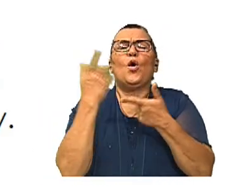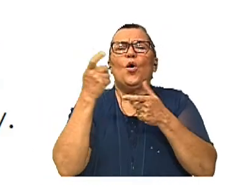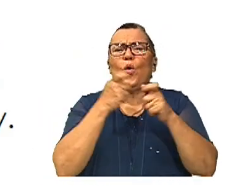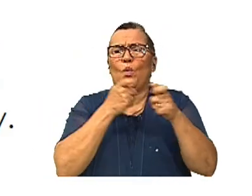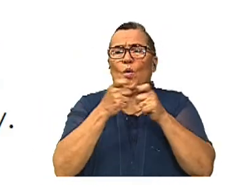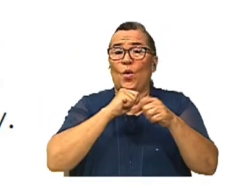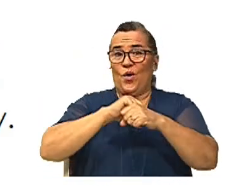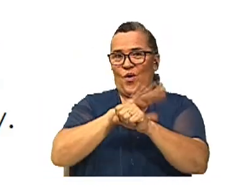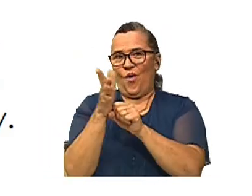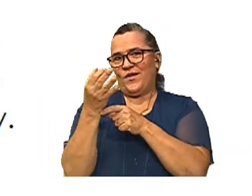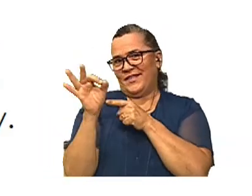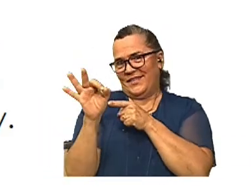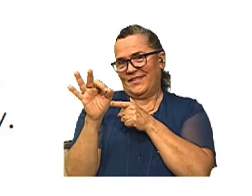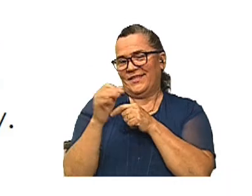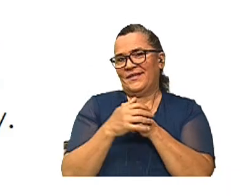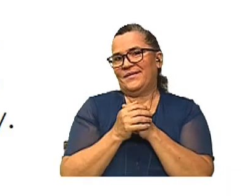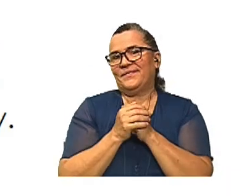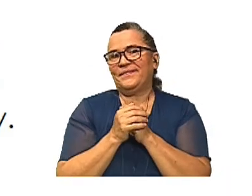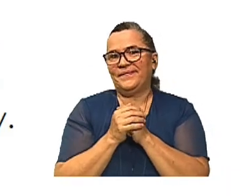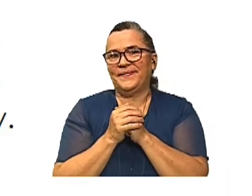COVID-19.